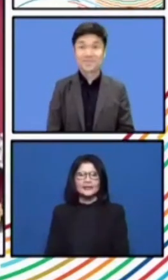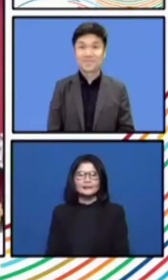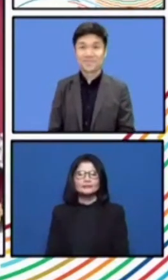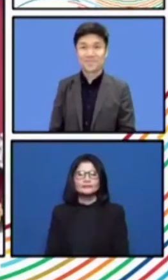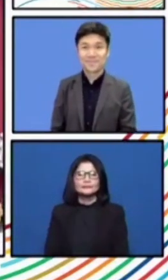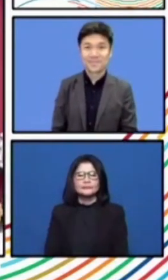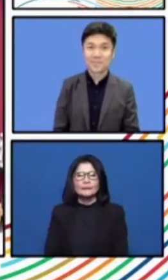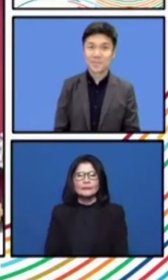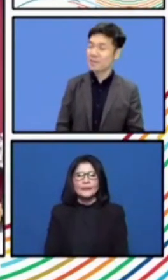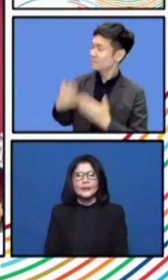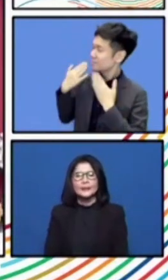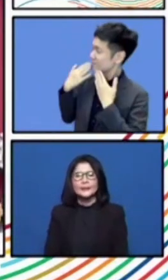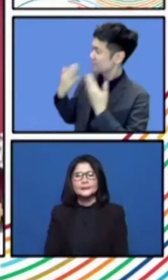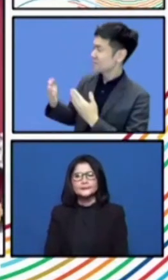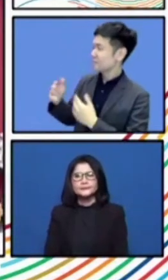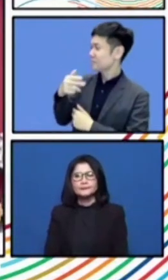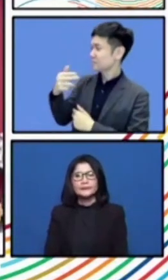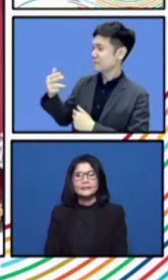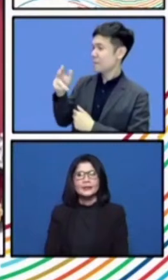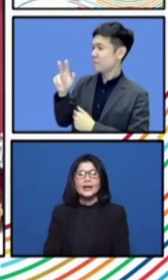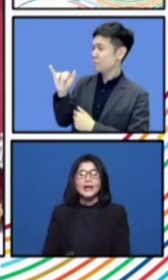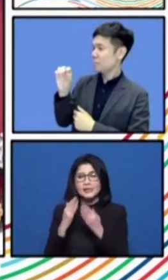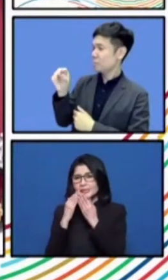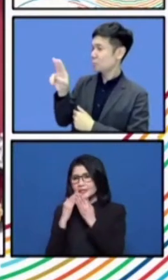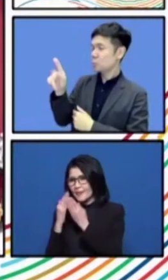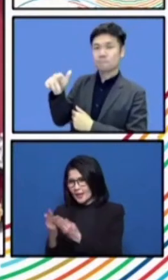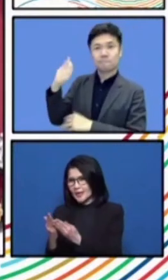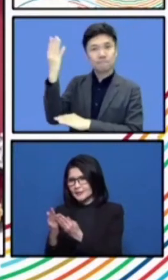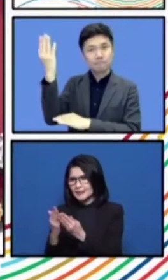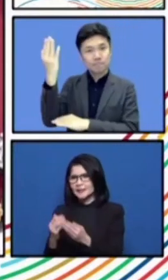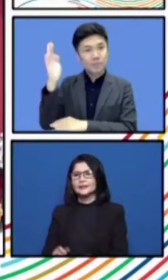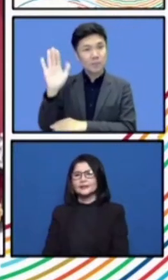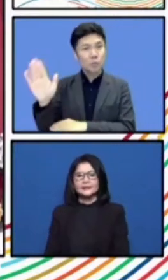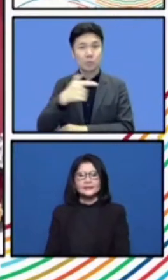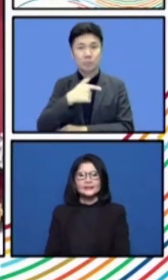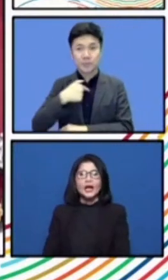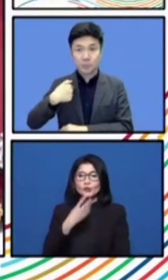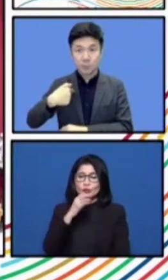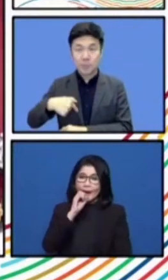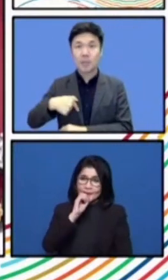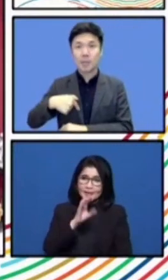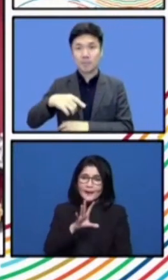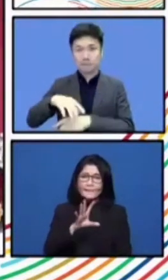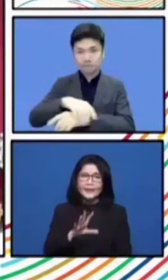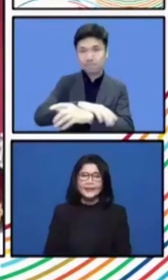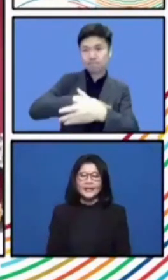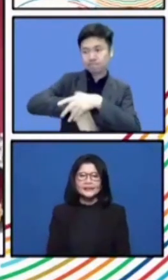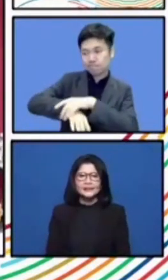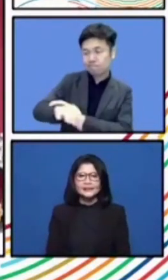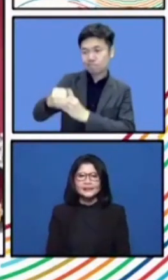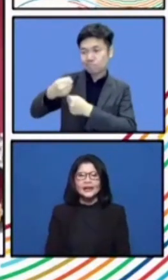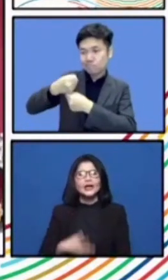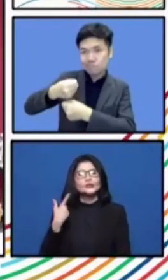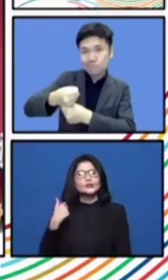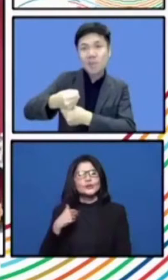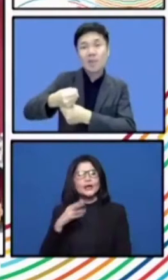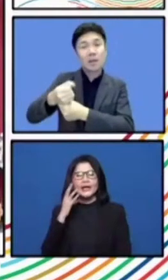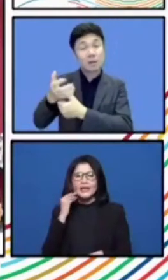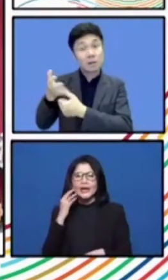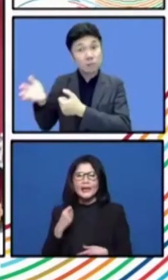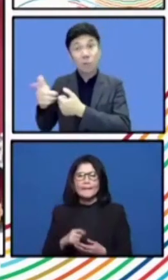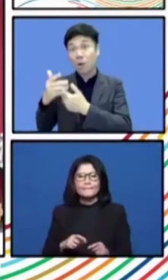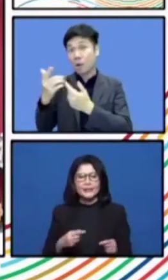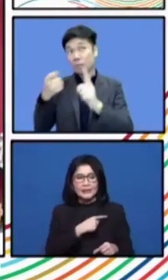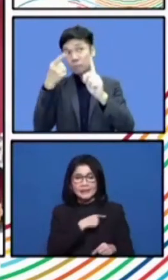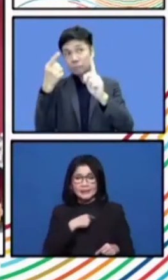thank you very much Mr you and thank you for sharing what has experienced in terms of ensuring an infrastructure for the